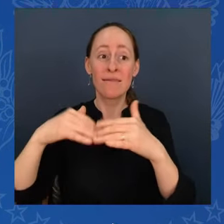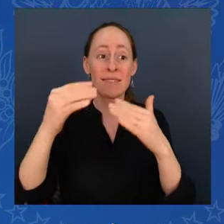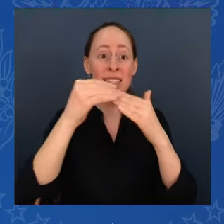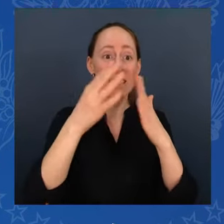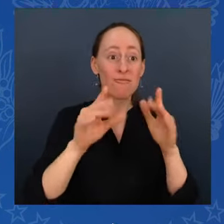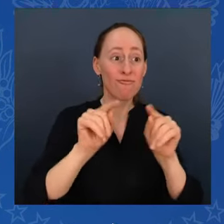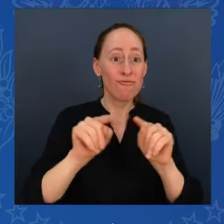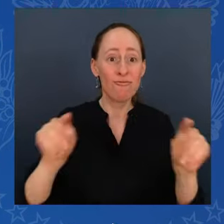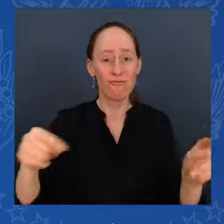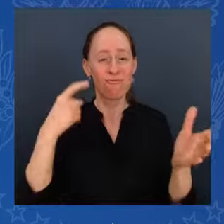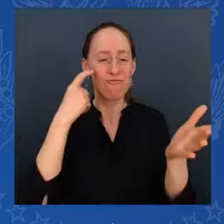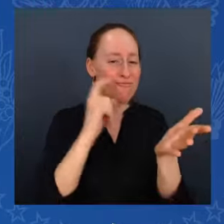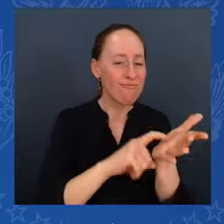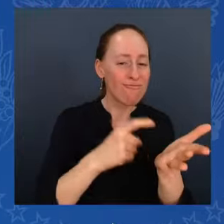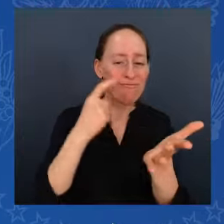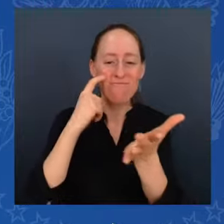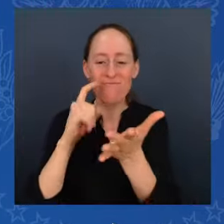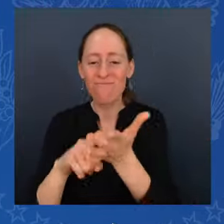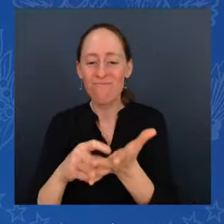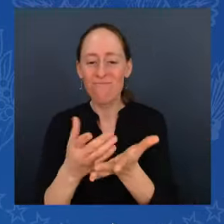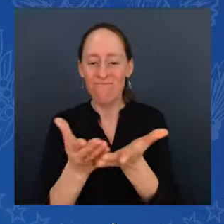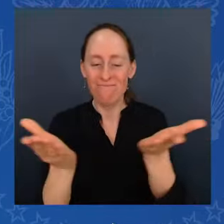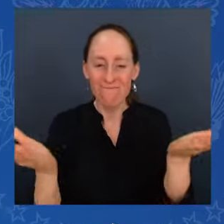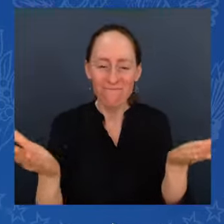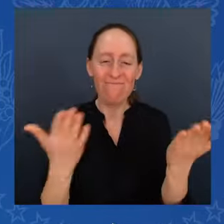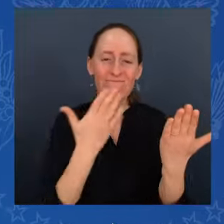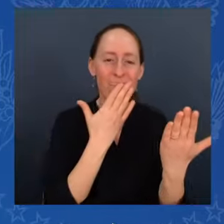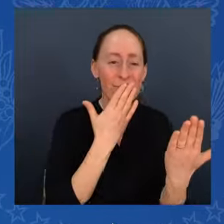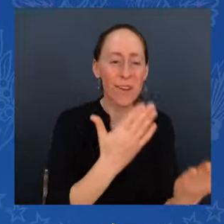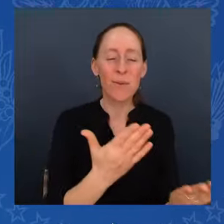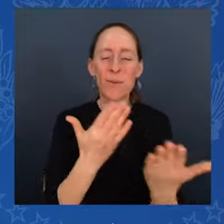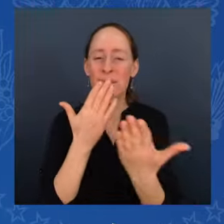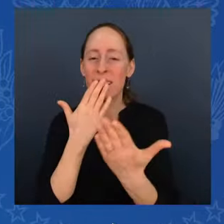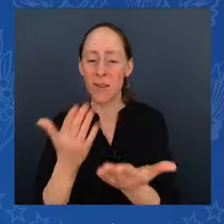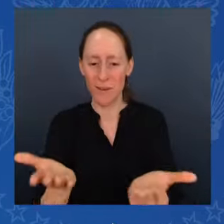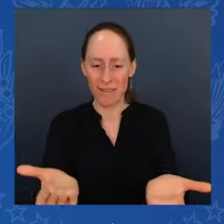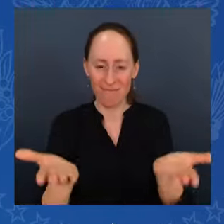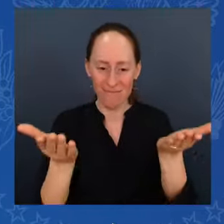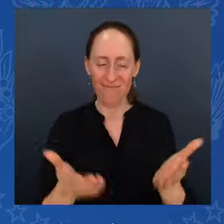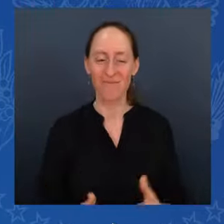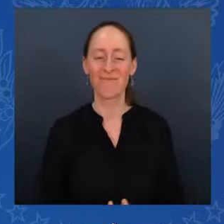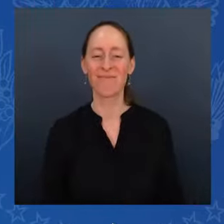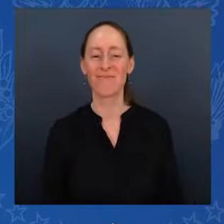Chief. Thank you. And by the way, it's Indian Nations.